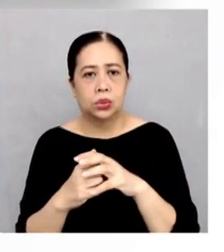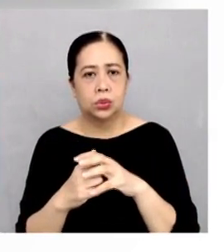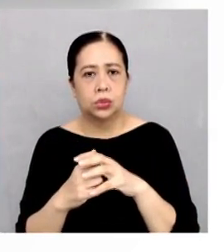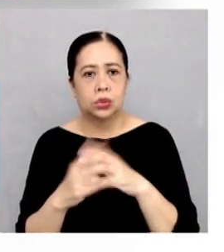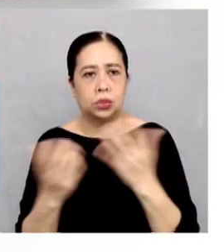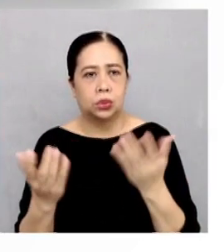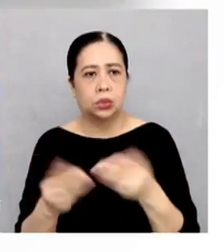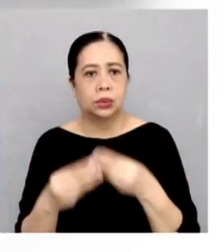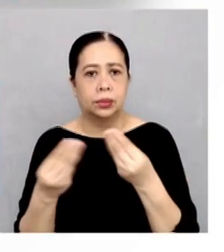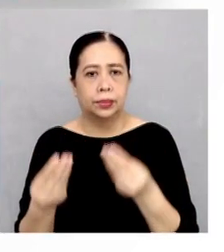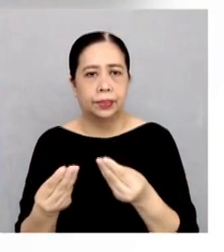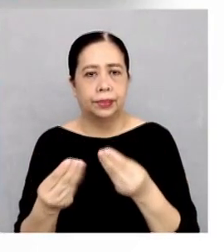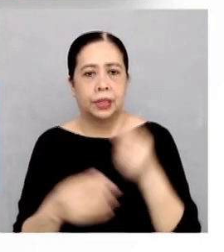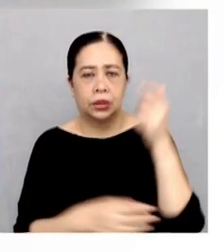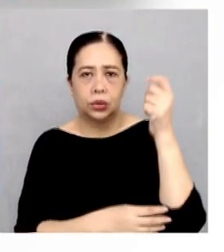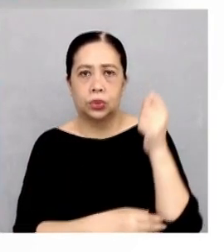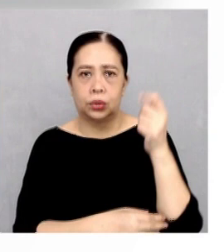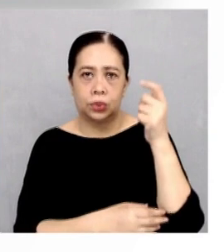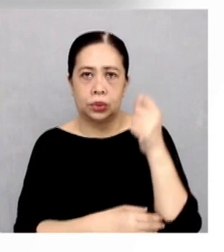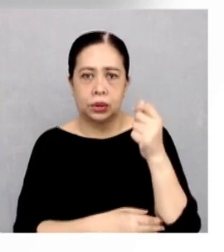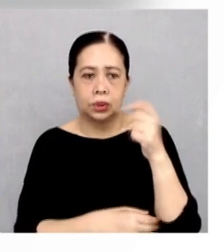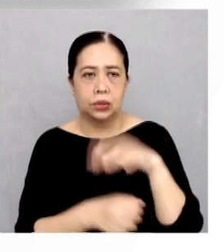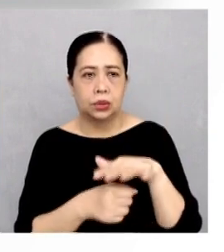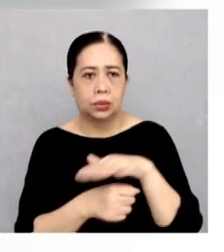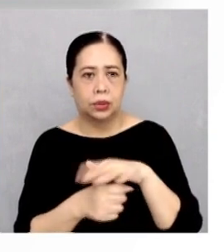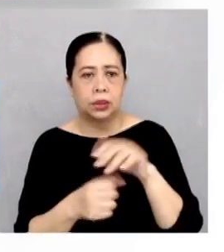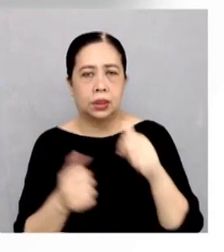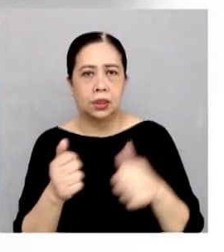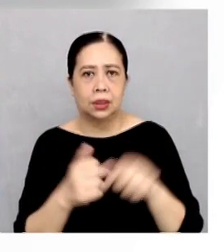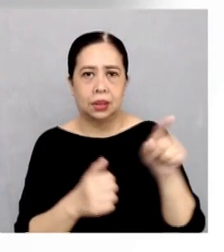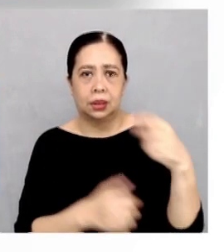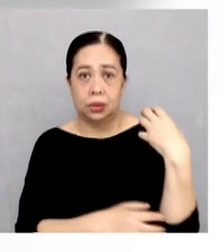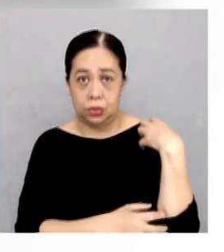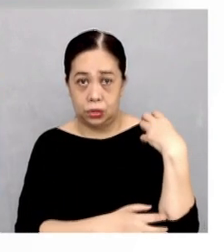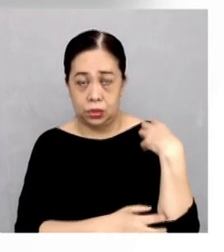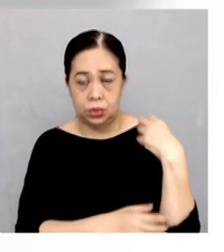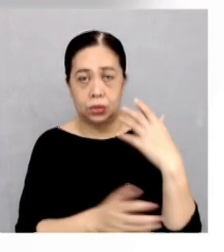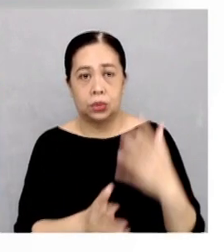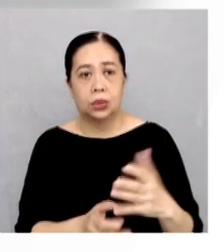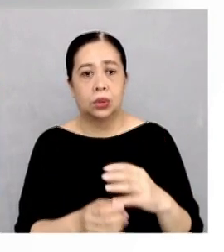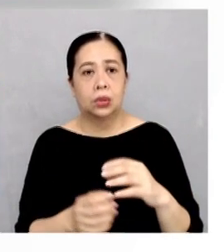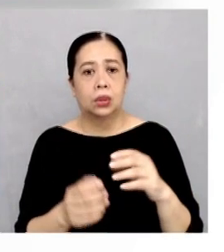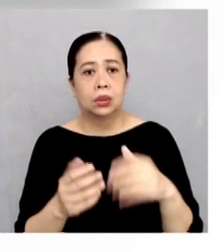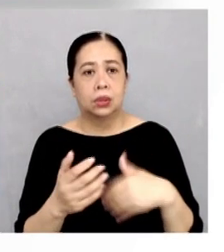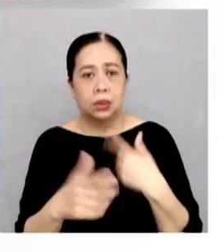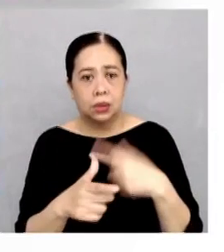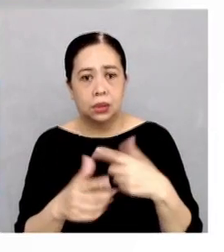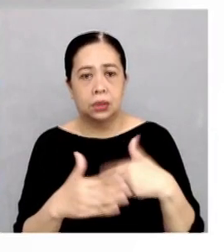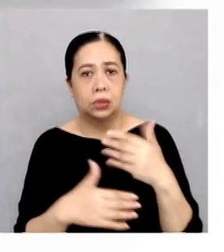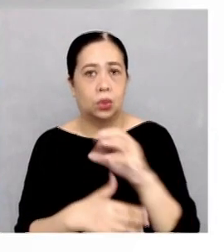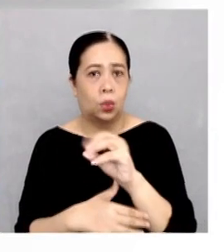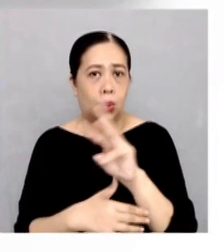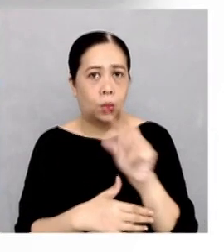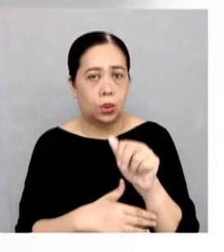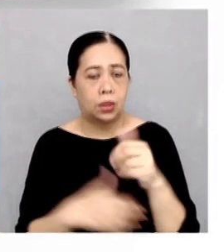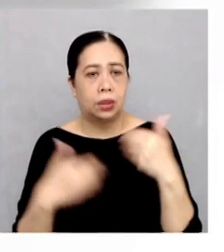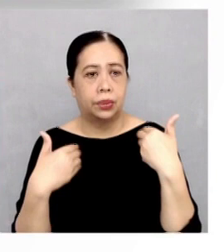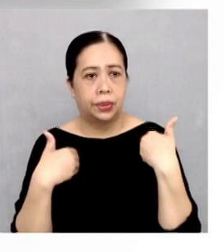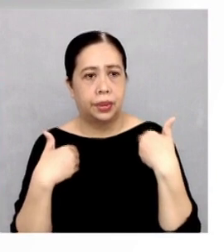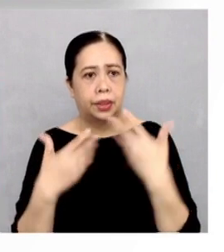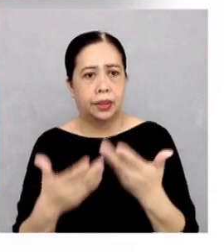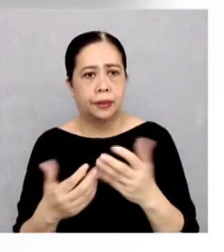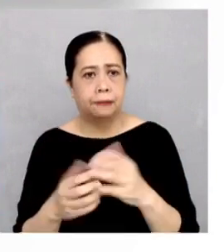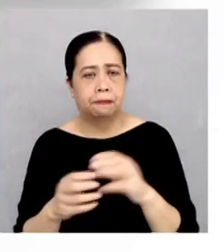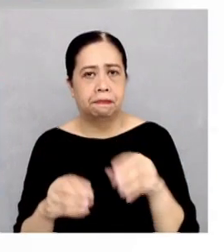ng insurance coverage sila under yung kanilang employer. Liban doon, sa OWA naman, meron silang yung